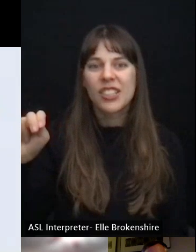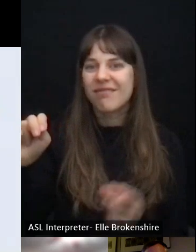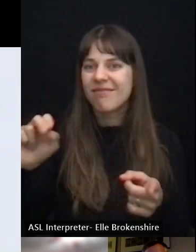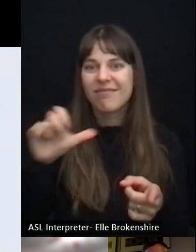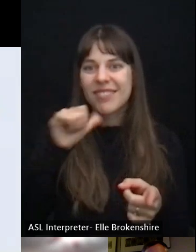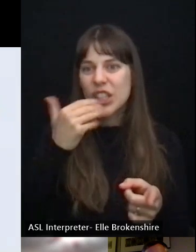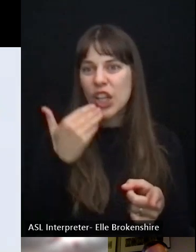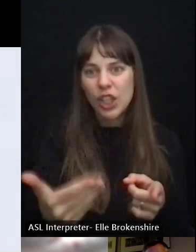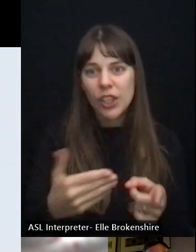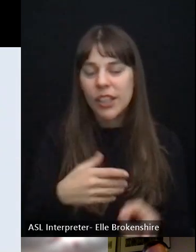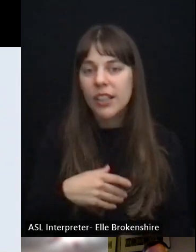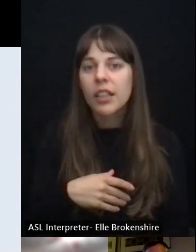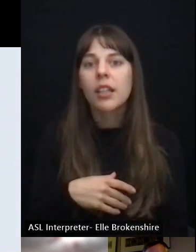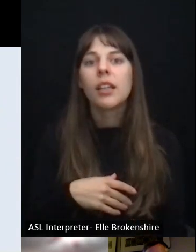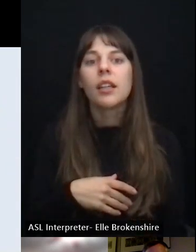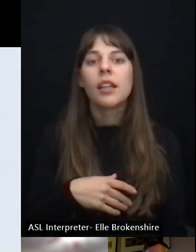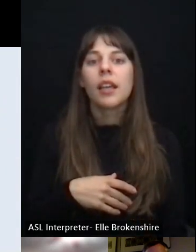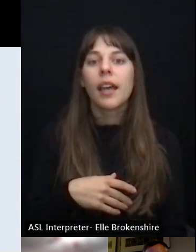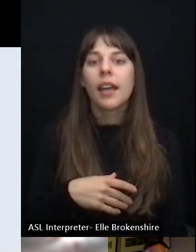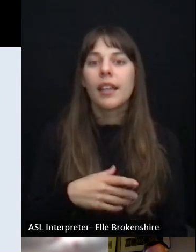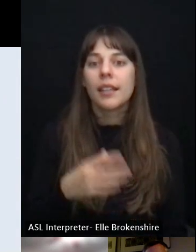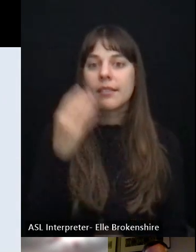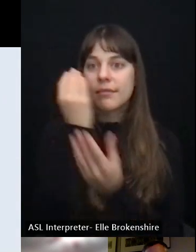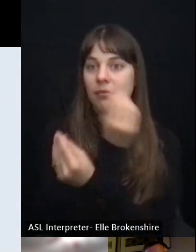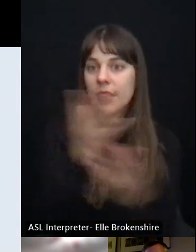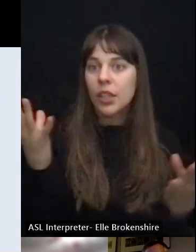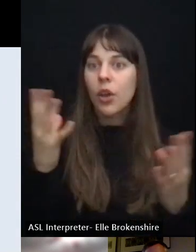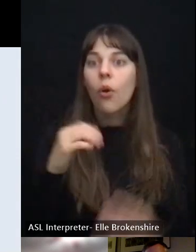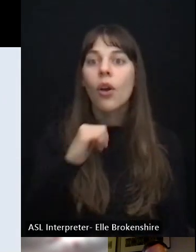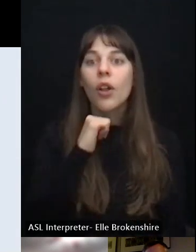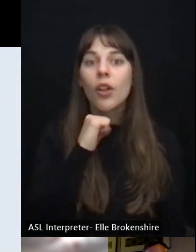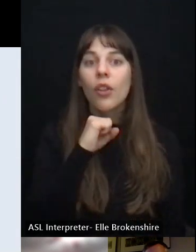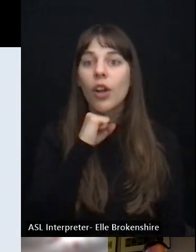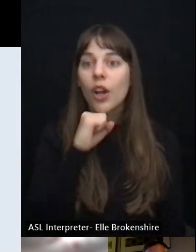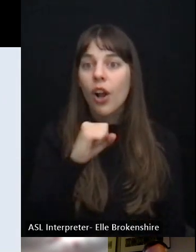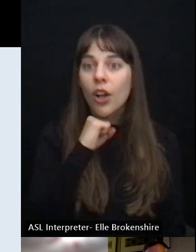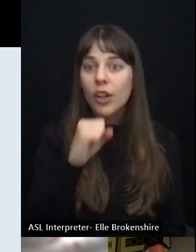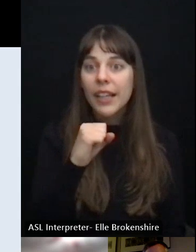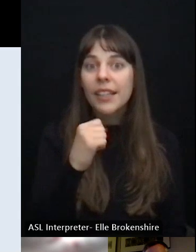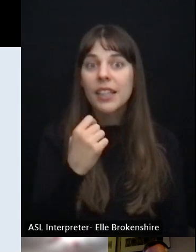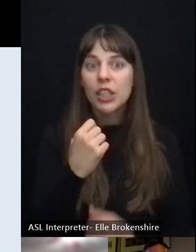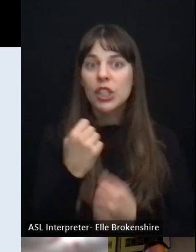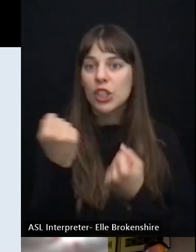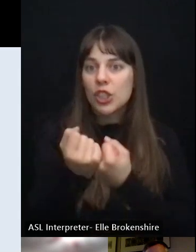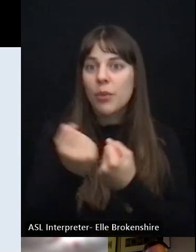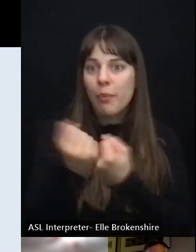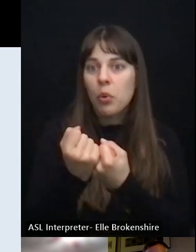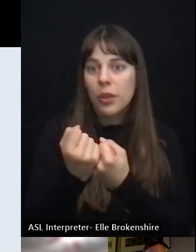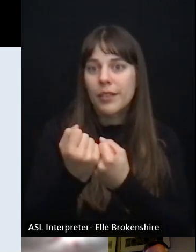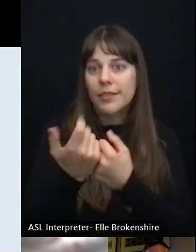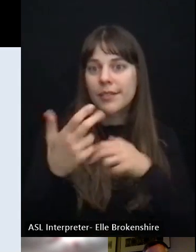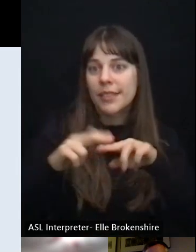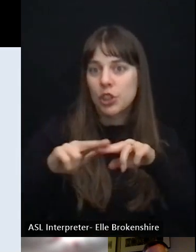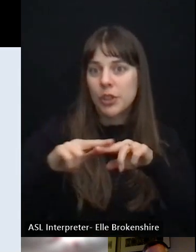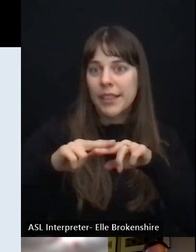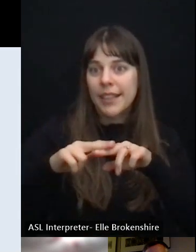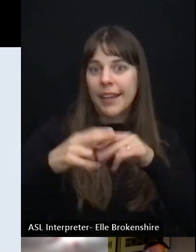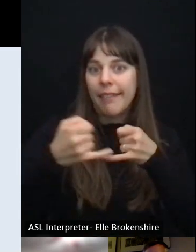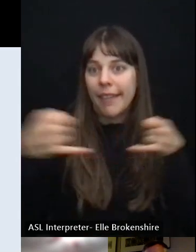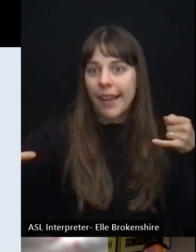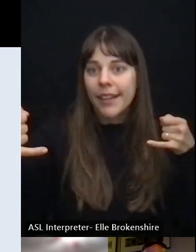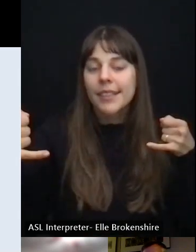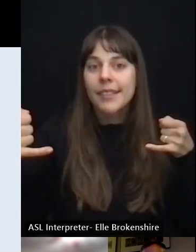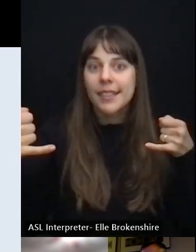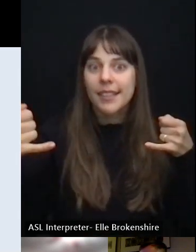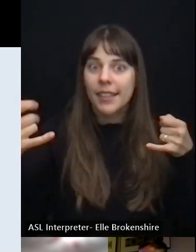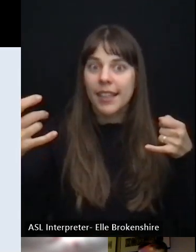plinths, for everyone's knowledge, is what the rail is supported by, basically anchored to. The rail obviously is what